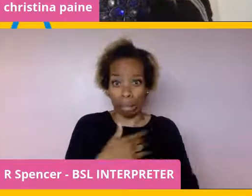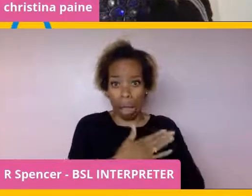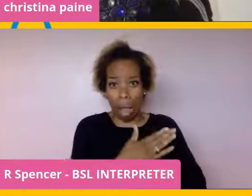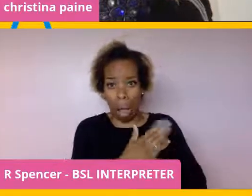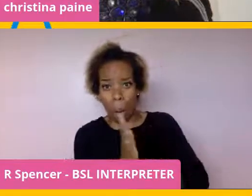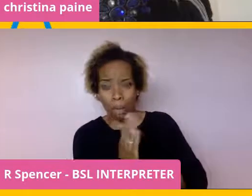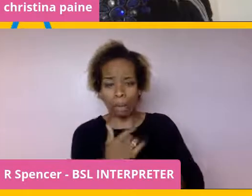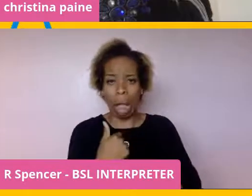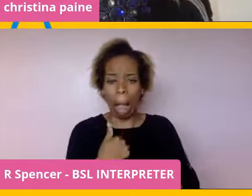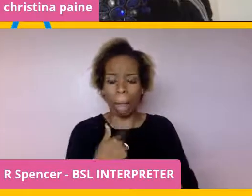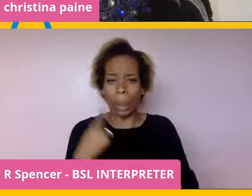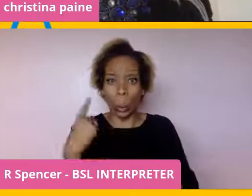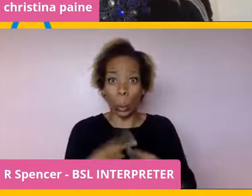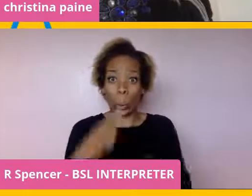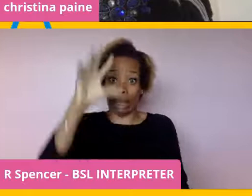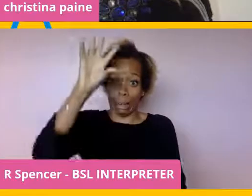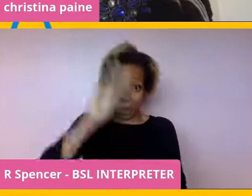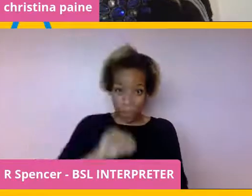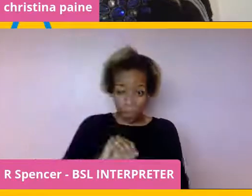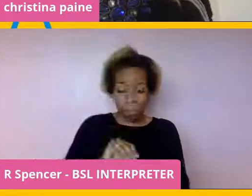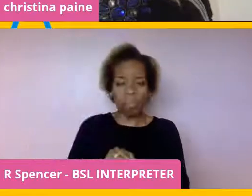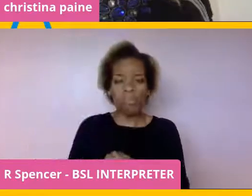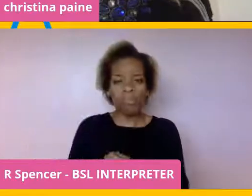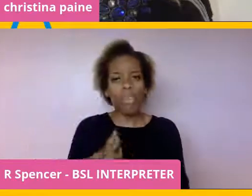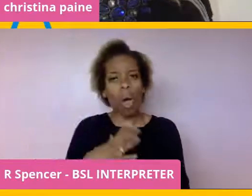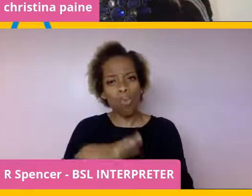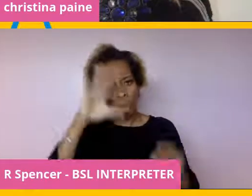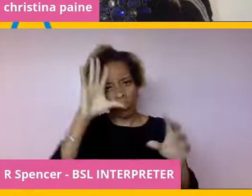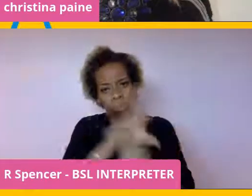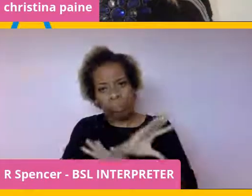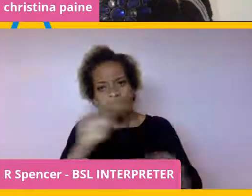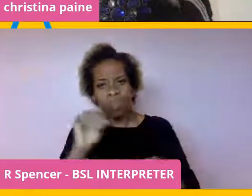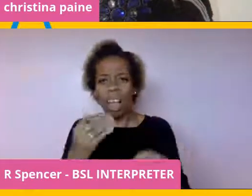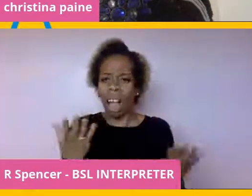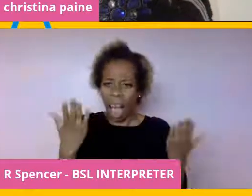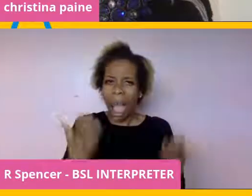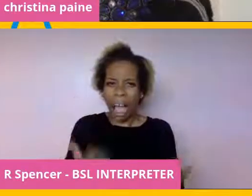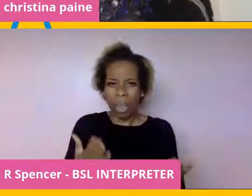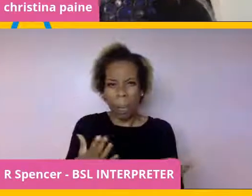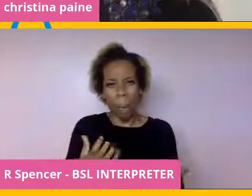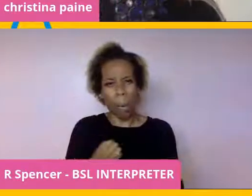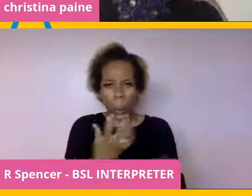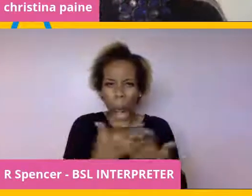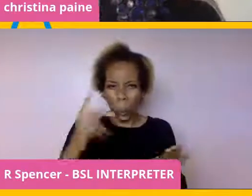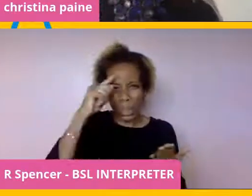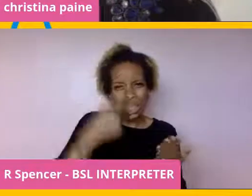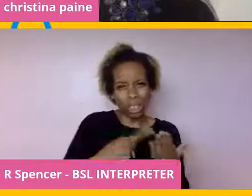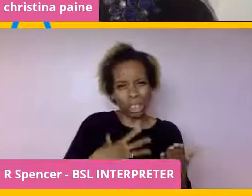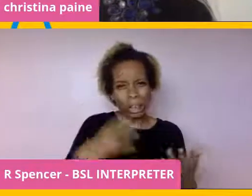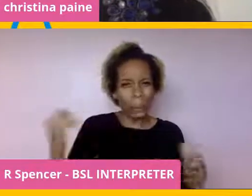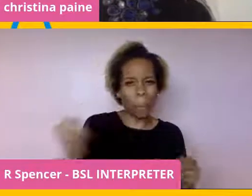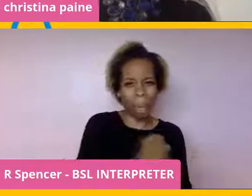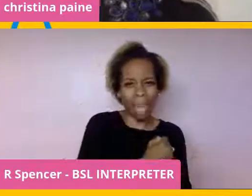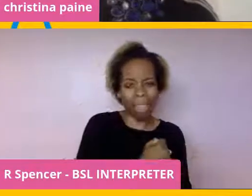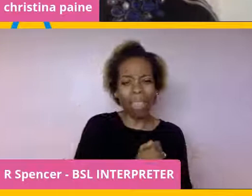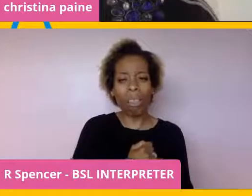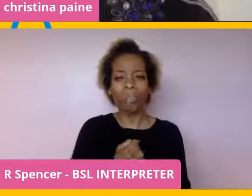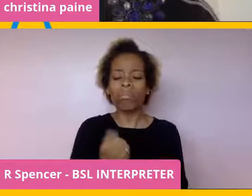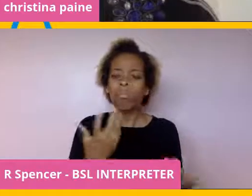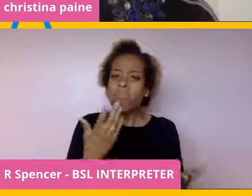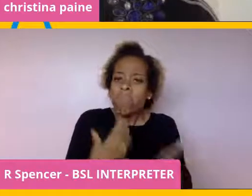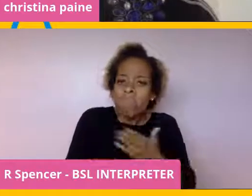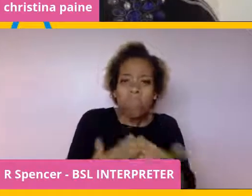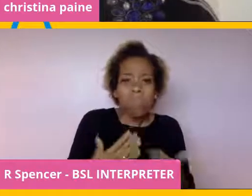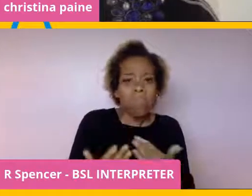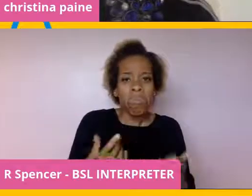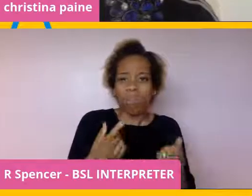think what I'd like to say is that we are currently in a reckoning. Whether or not they choose to acknowledge the contribution